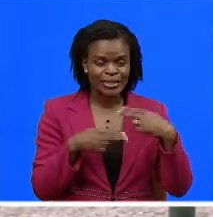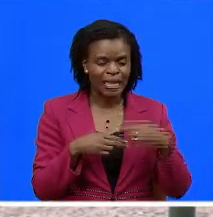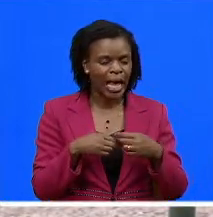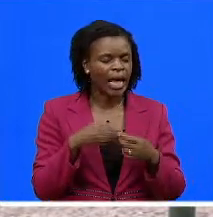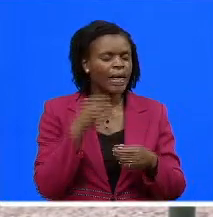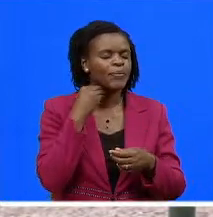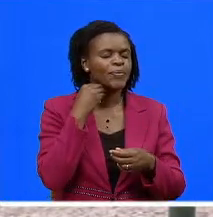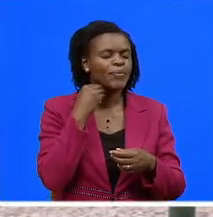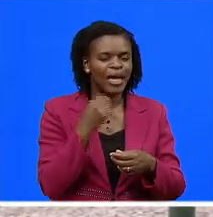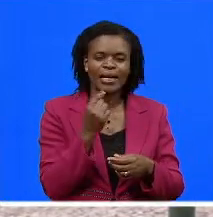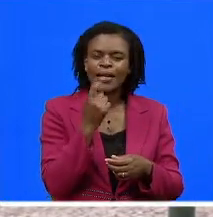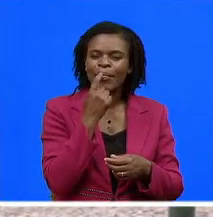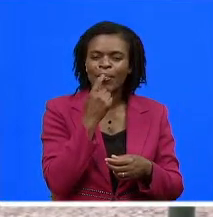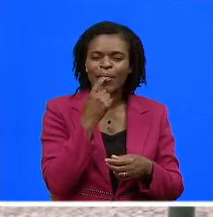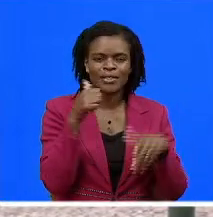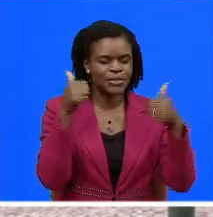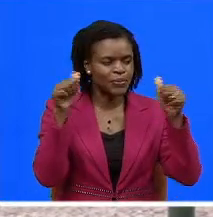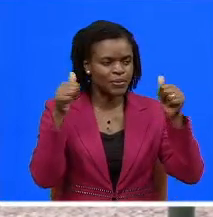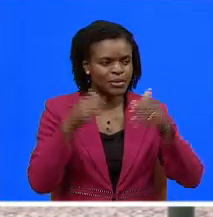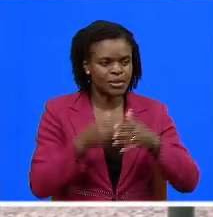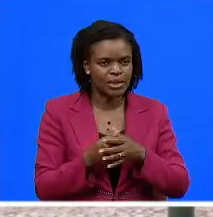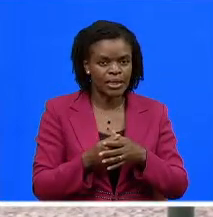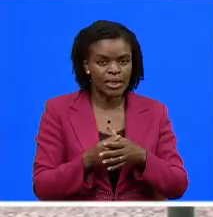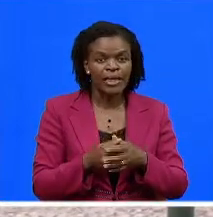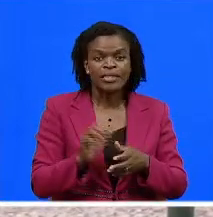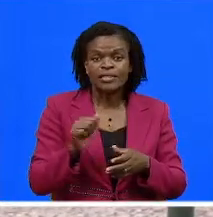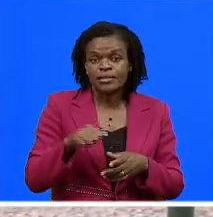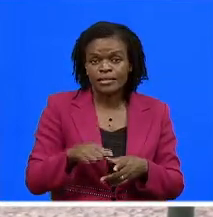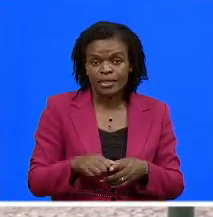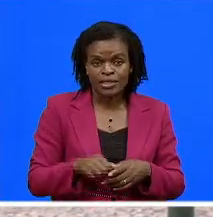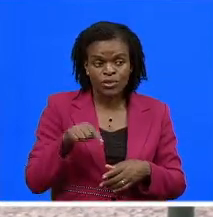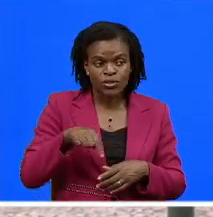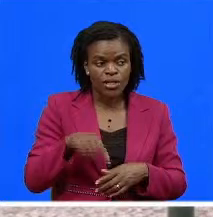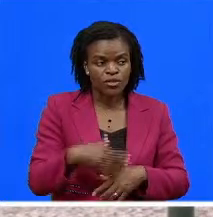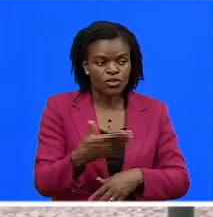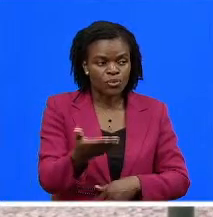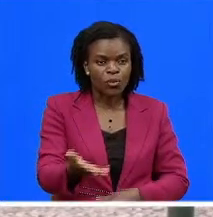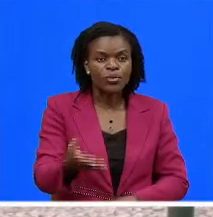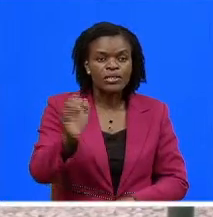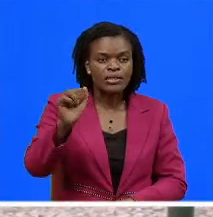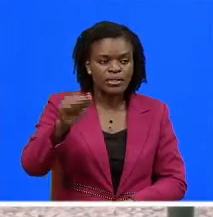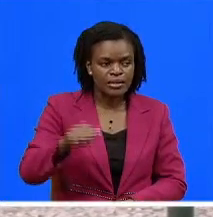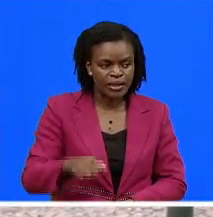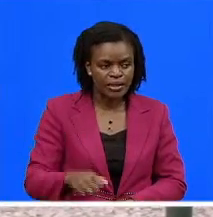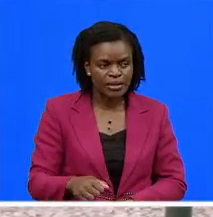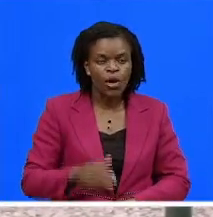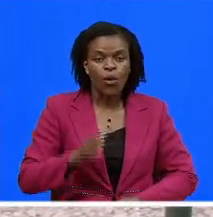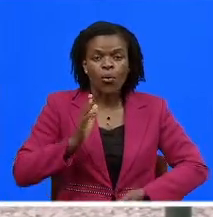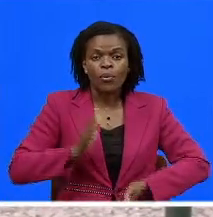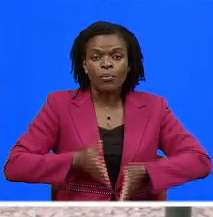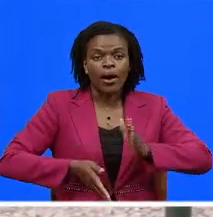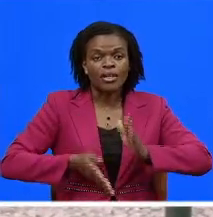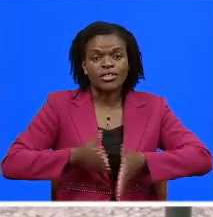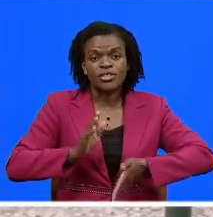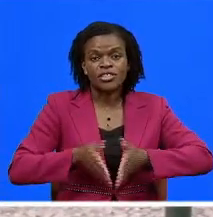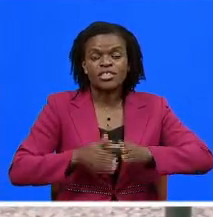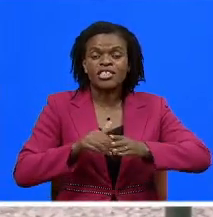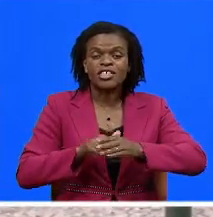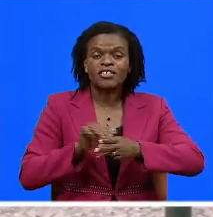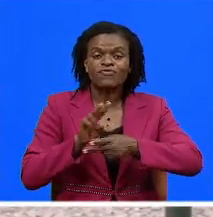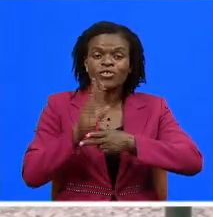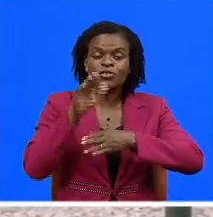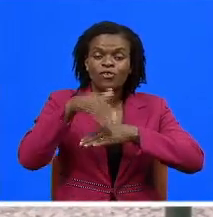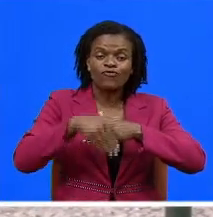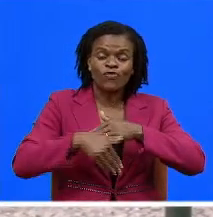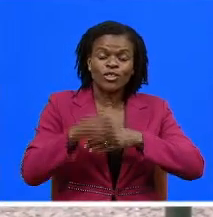you'd wish you were there. And this morning, just to tell you that we marched through the town to just commemorate and